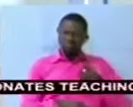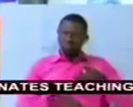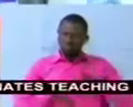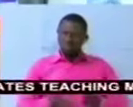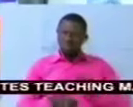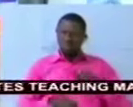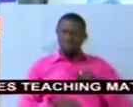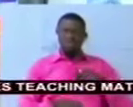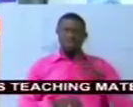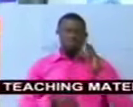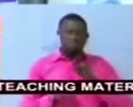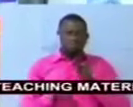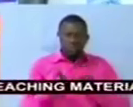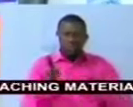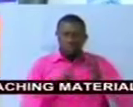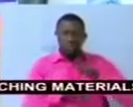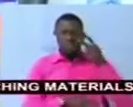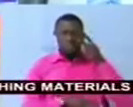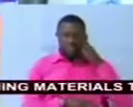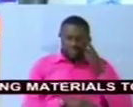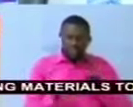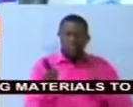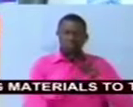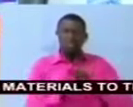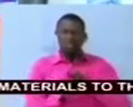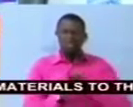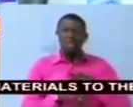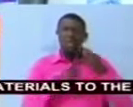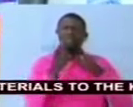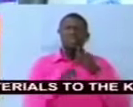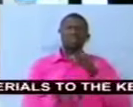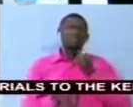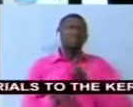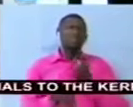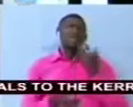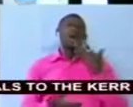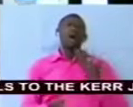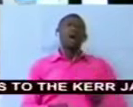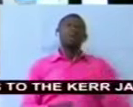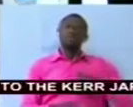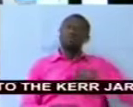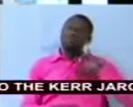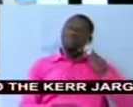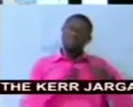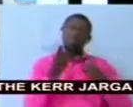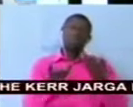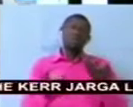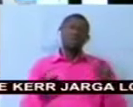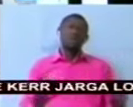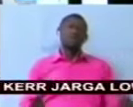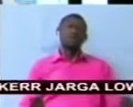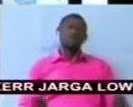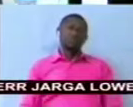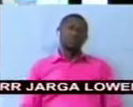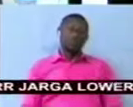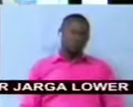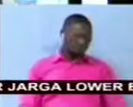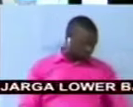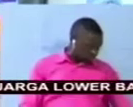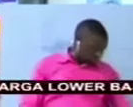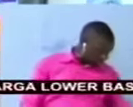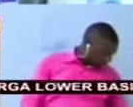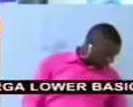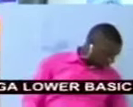nak yow lan nga yek xamne tuuma bu tollu nonu mom lañ jël tek ko ci sa kaw fekka yow mom lang doon def rek